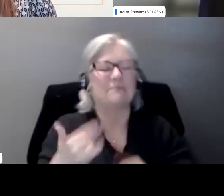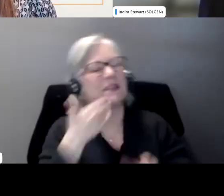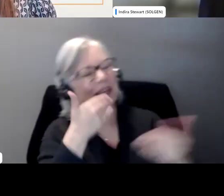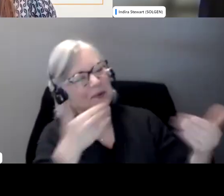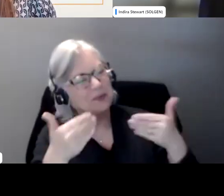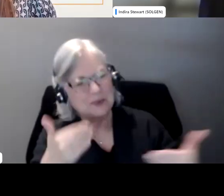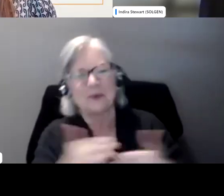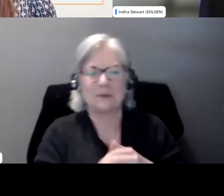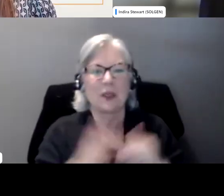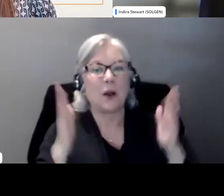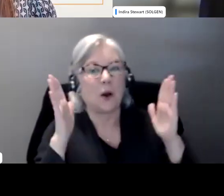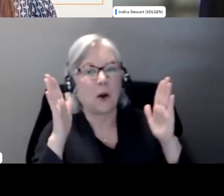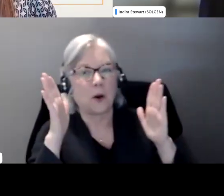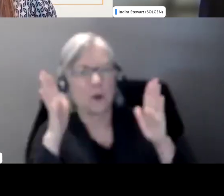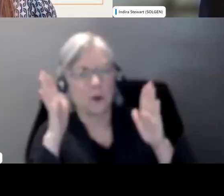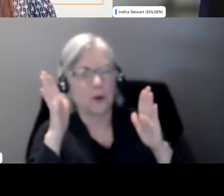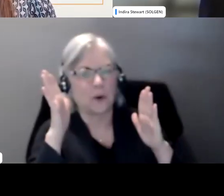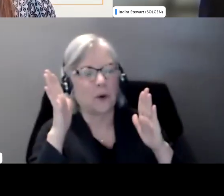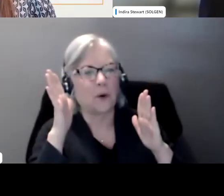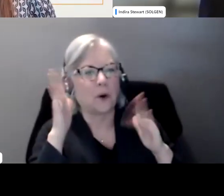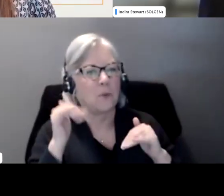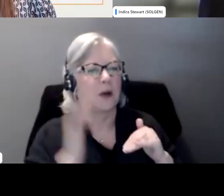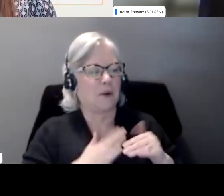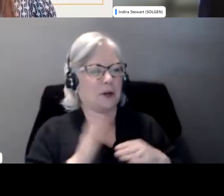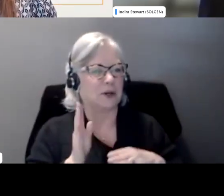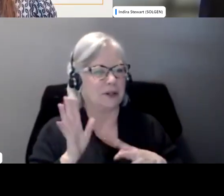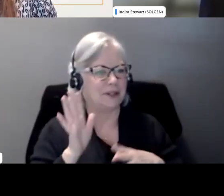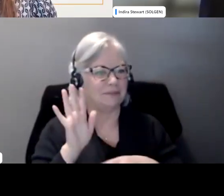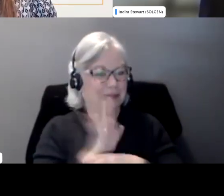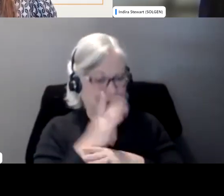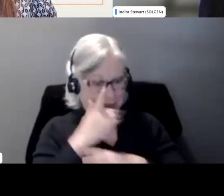you. We're hoping to put ourselves out of business. Yeah, that would be great. Thank you.